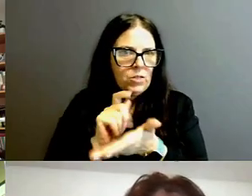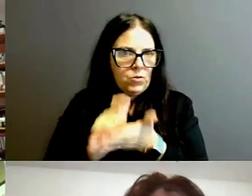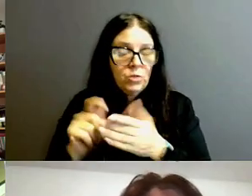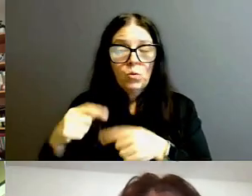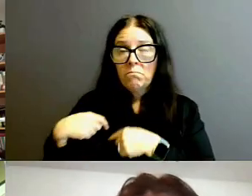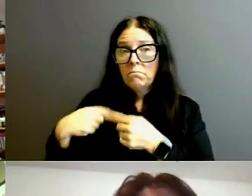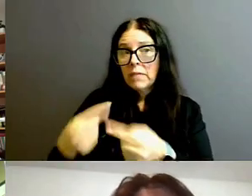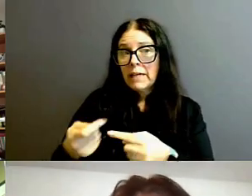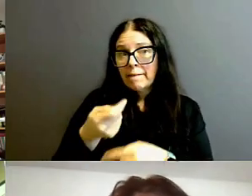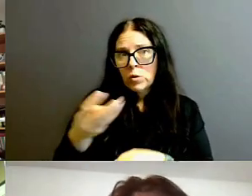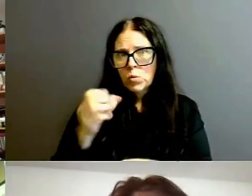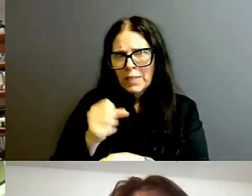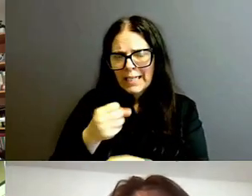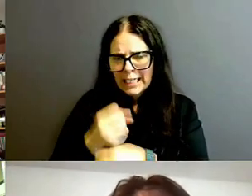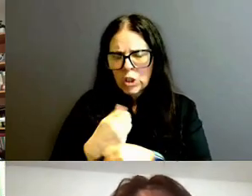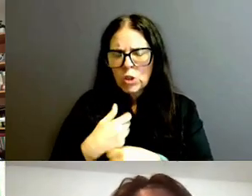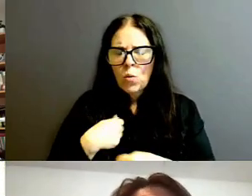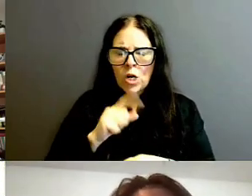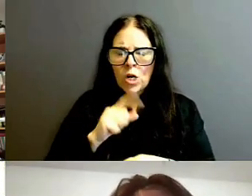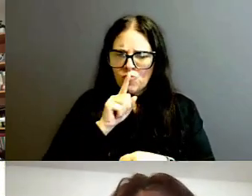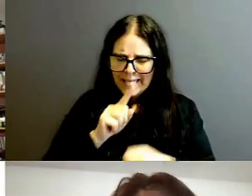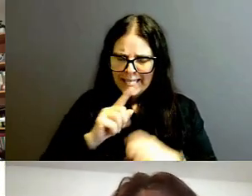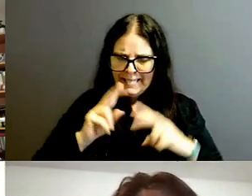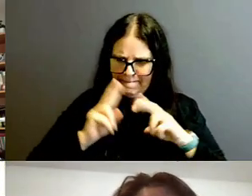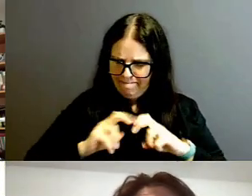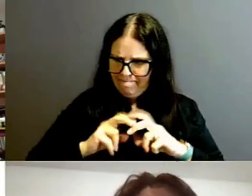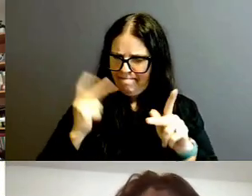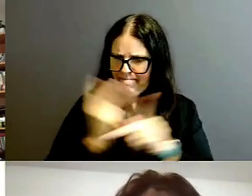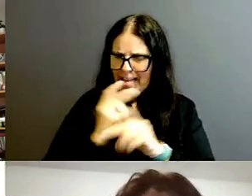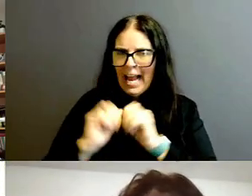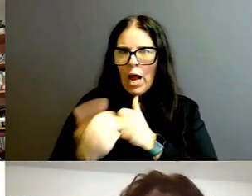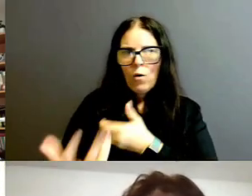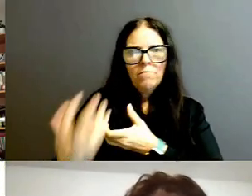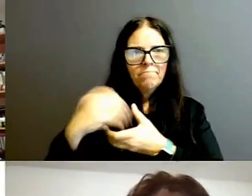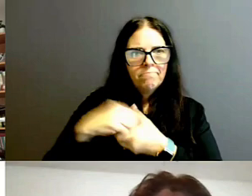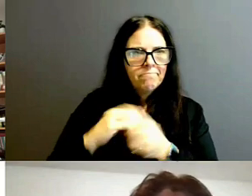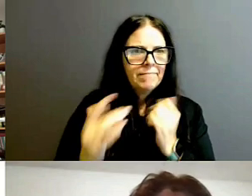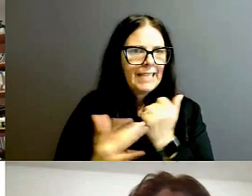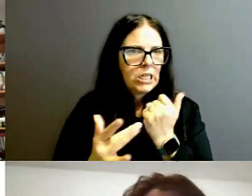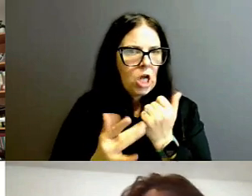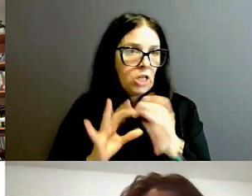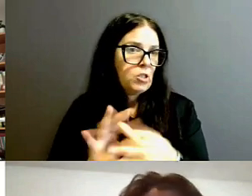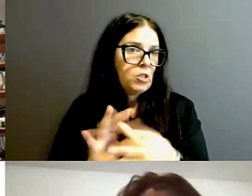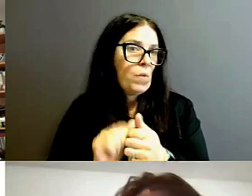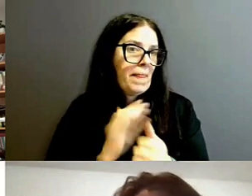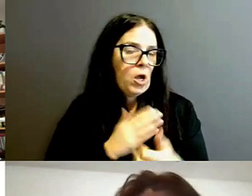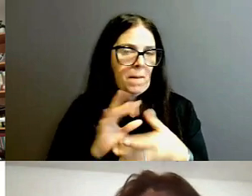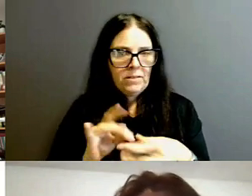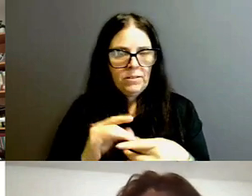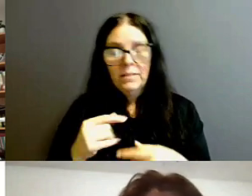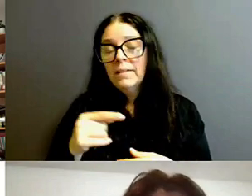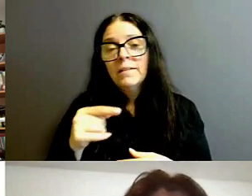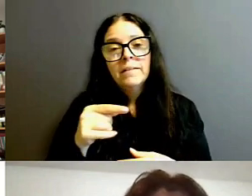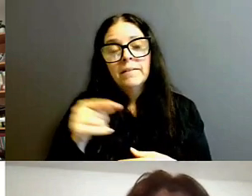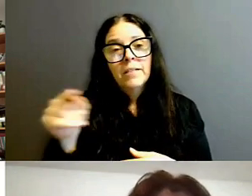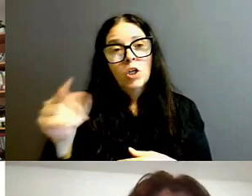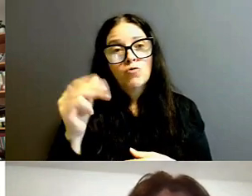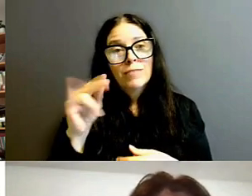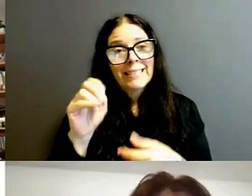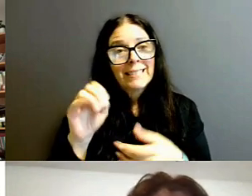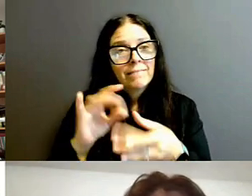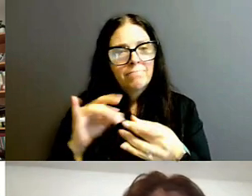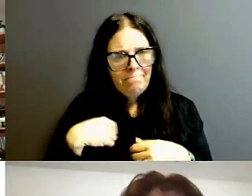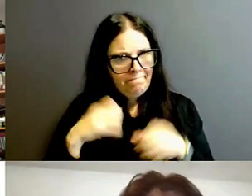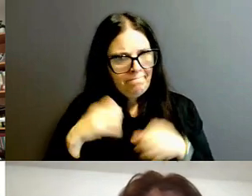been working very consciously on how to integrate technology with our messaging. And I agree with whatever Christine said, because